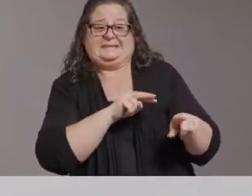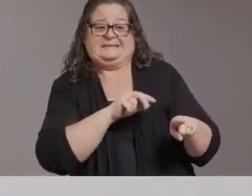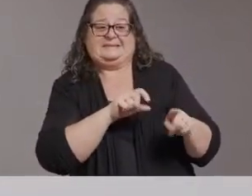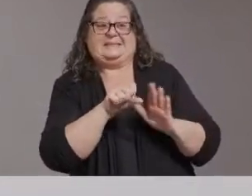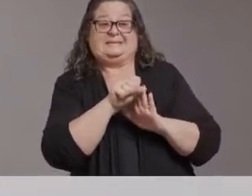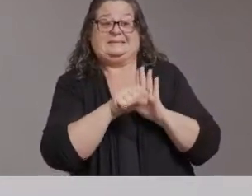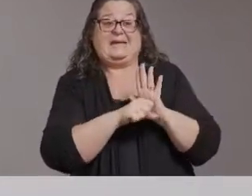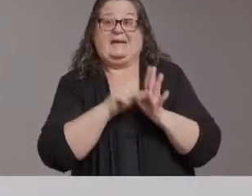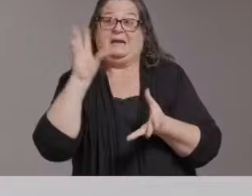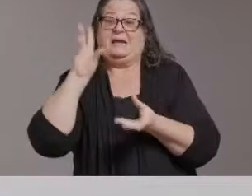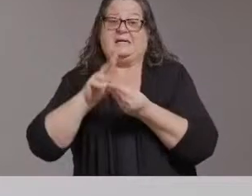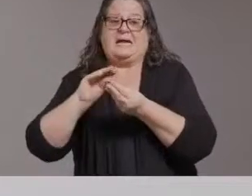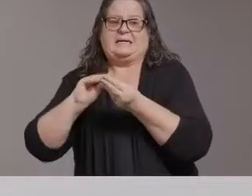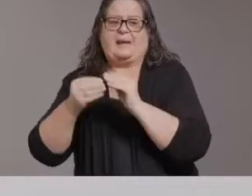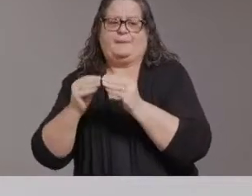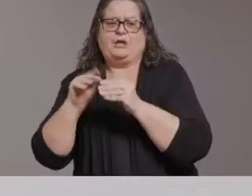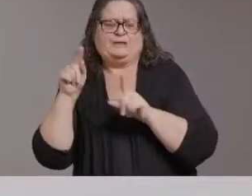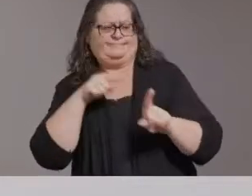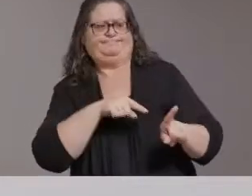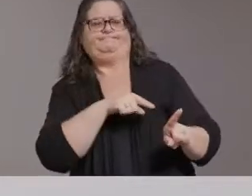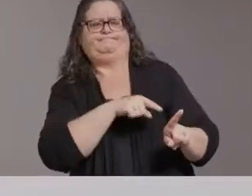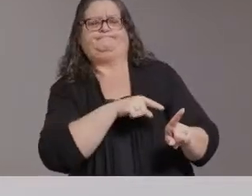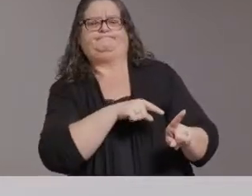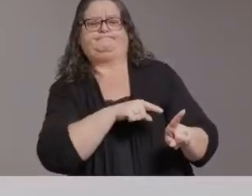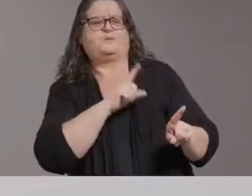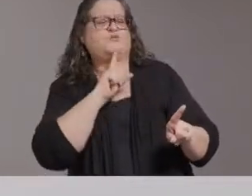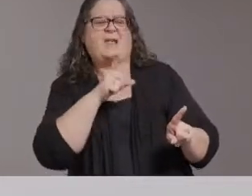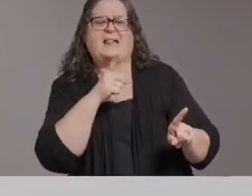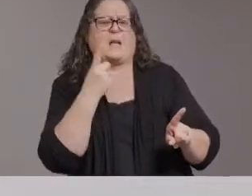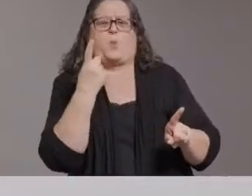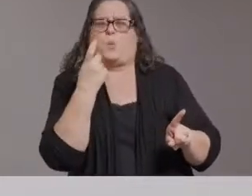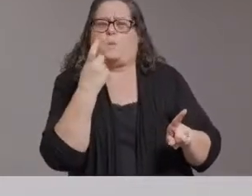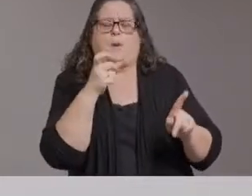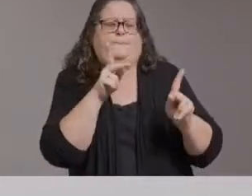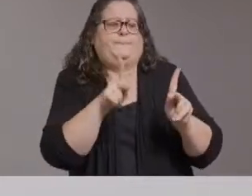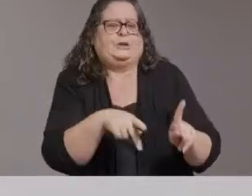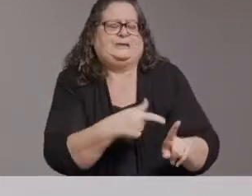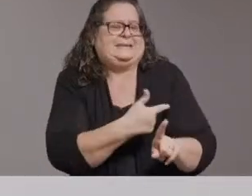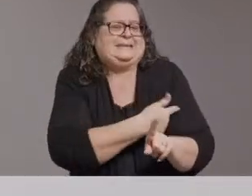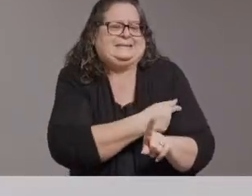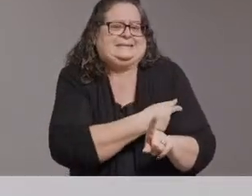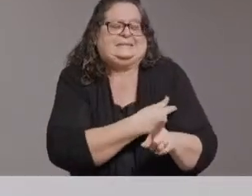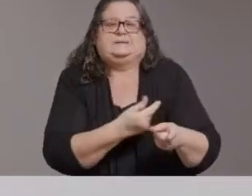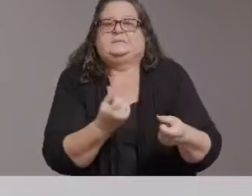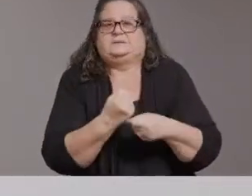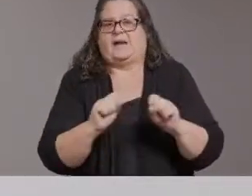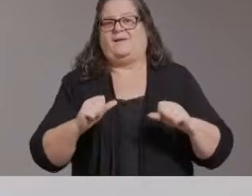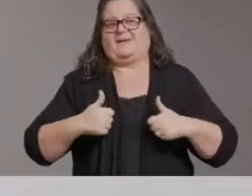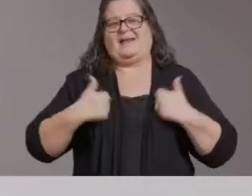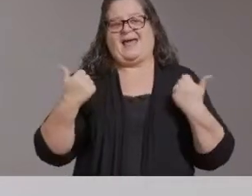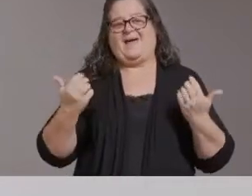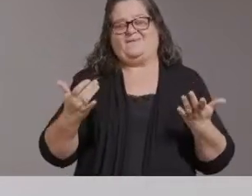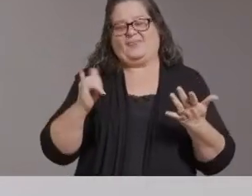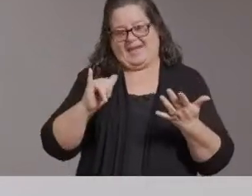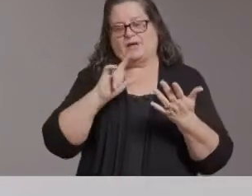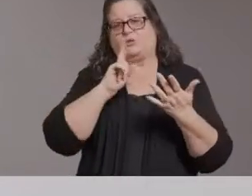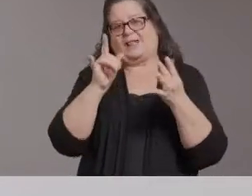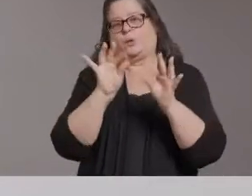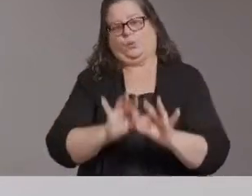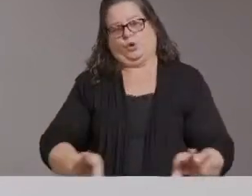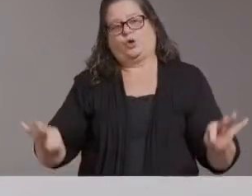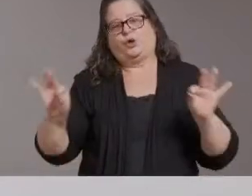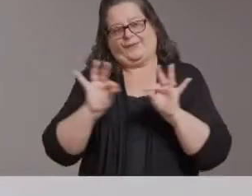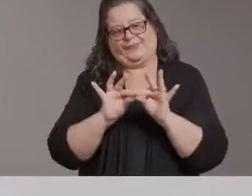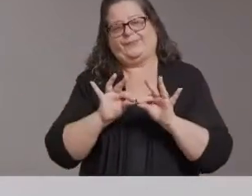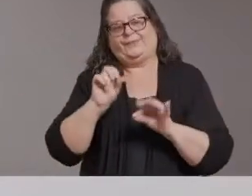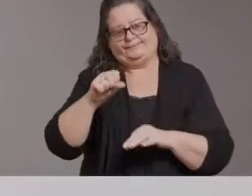I think even getting one more person vaccinated and saving a life is worth the effort. And trying to get